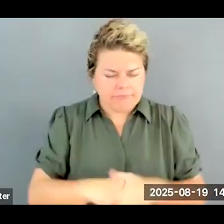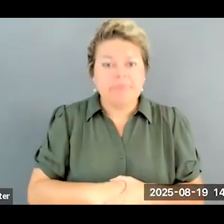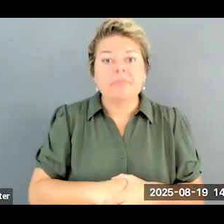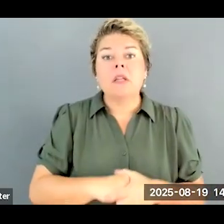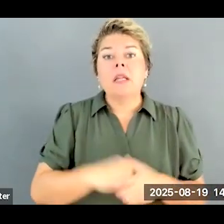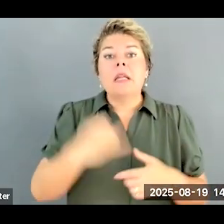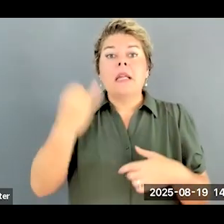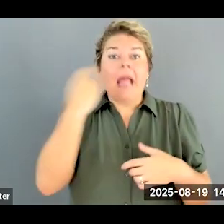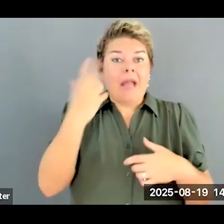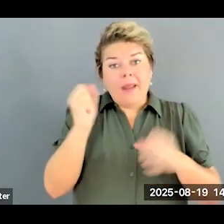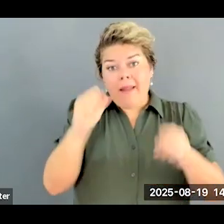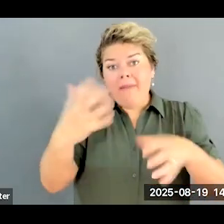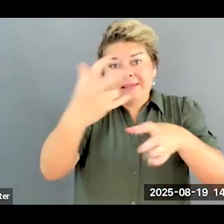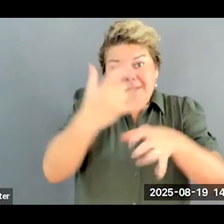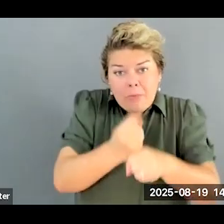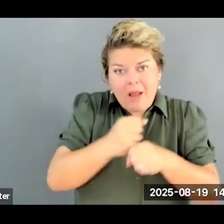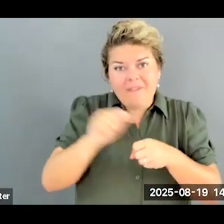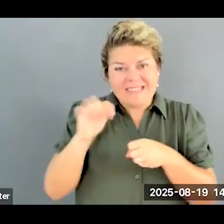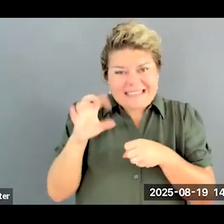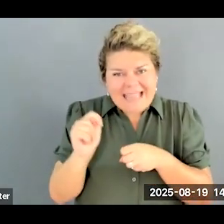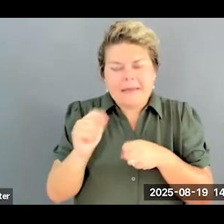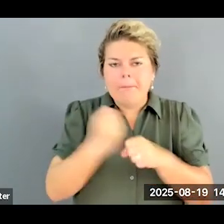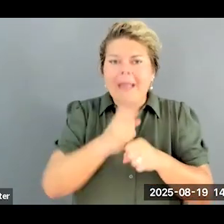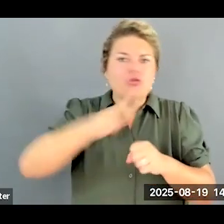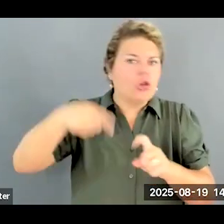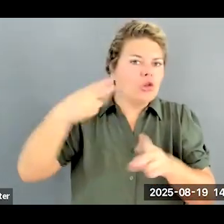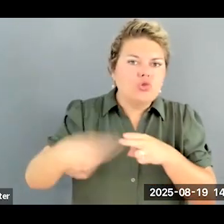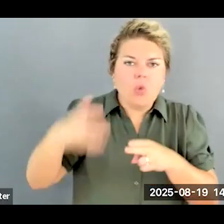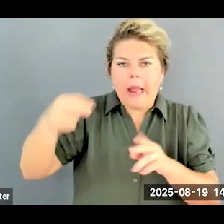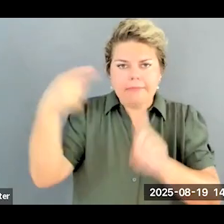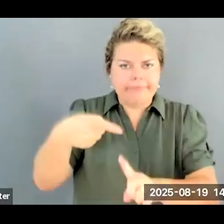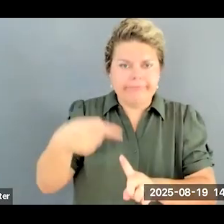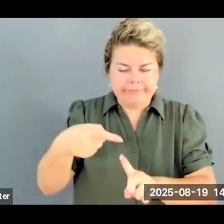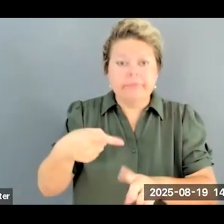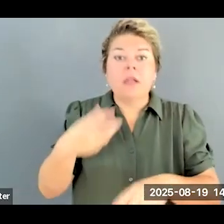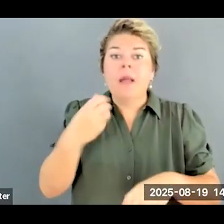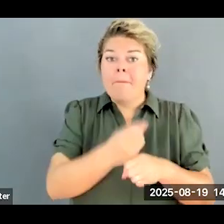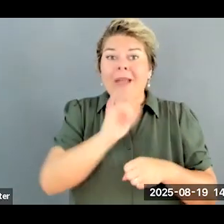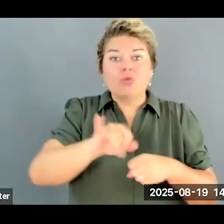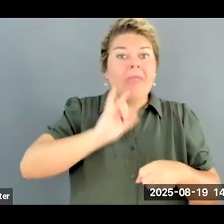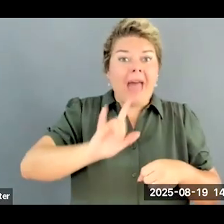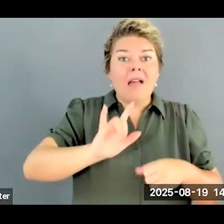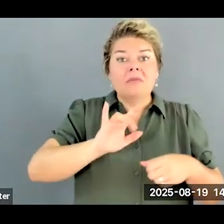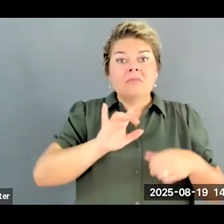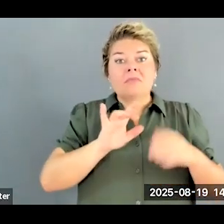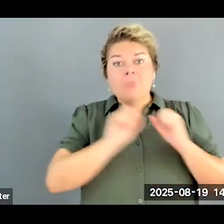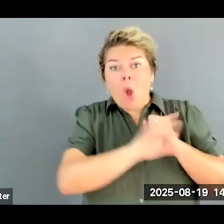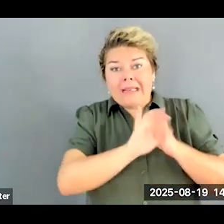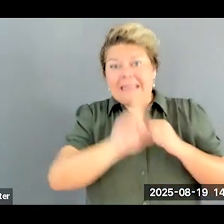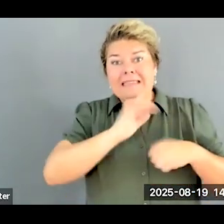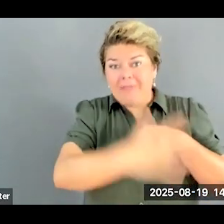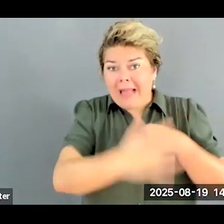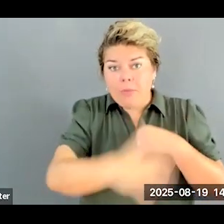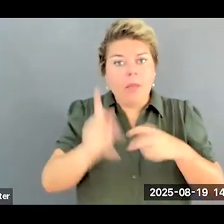be concise. We want to make sure that marketing materials are available before the event so people can access it, plan,